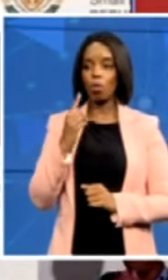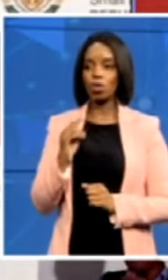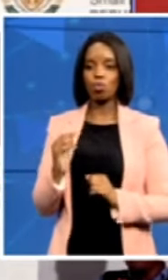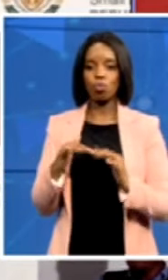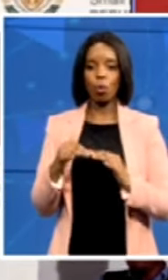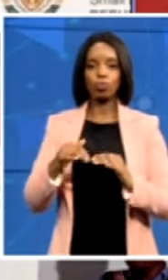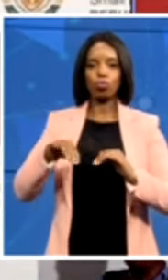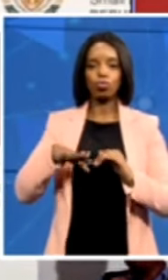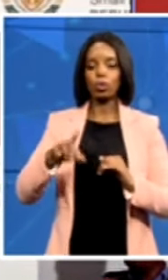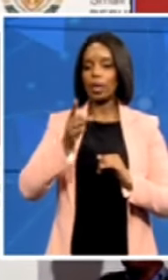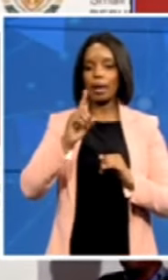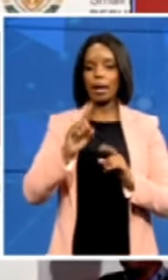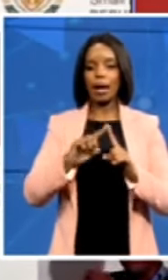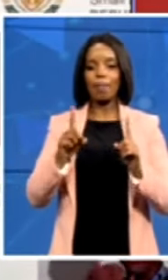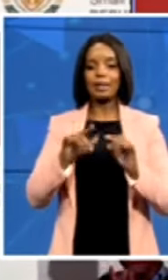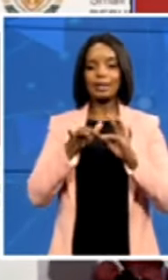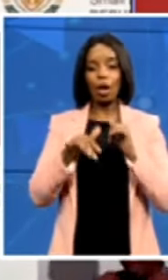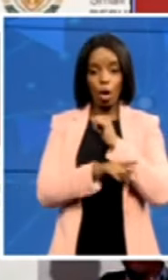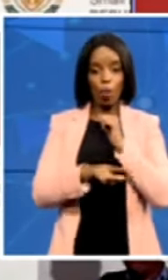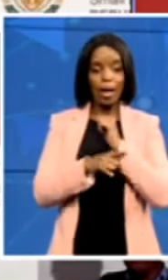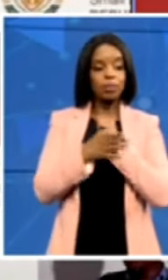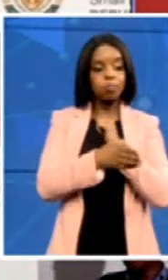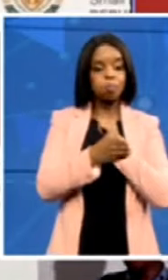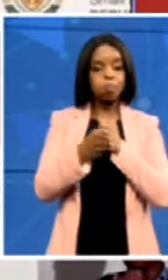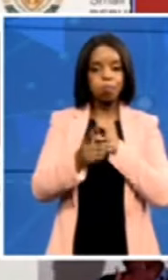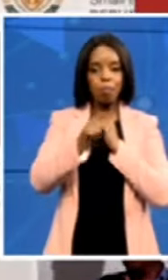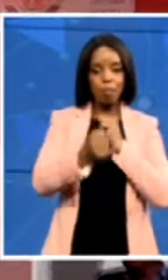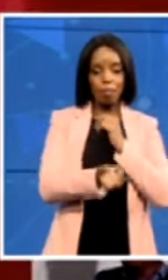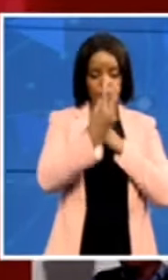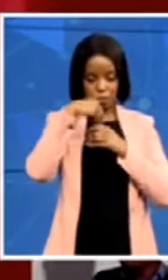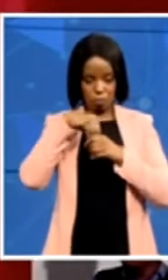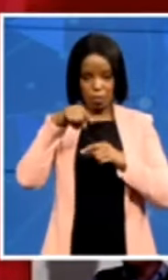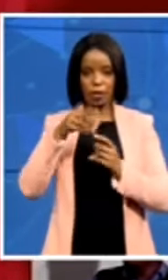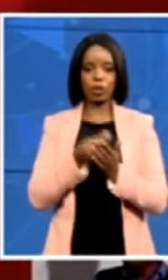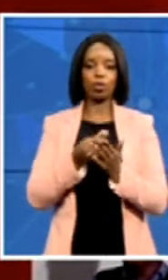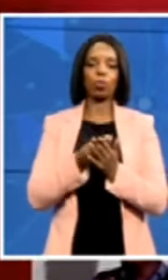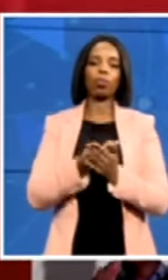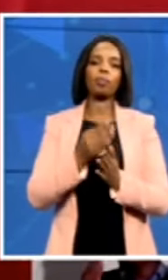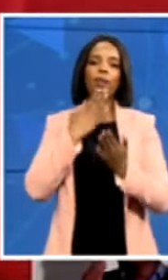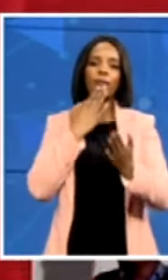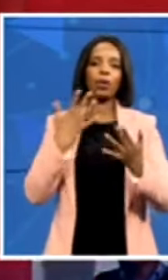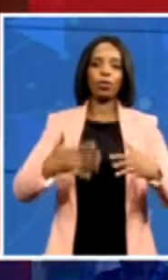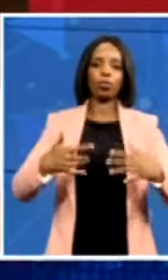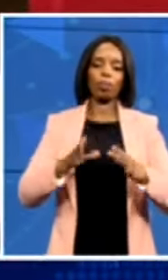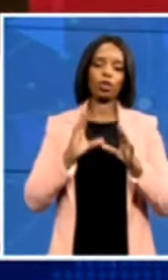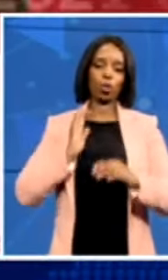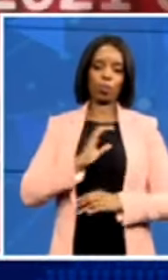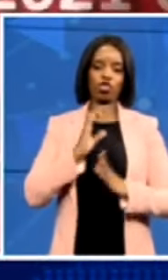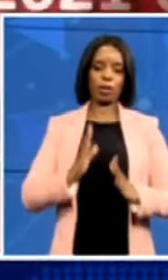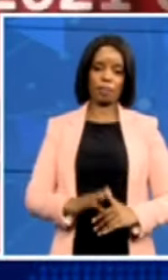that must be part of this economy that we're talking about. Thank you so much, Commissioner. Thank you, Minister. That's all, Chairperson. Thank